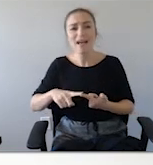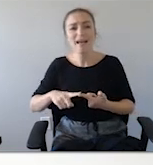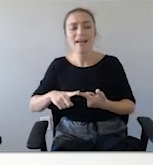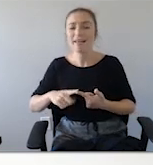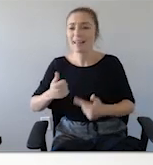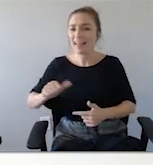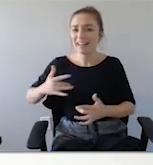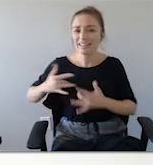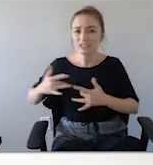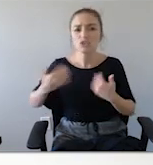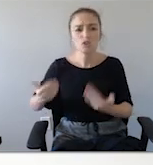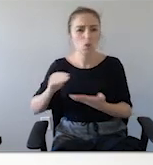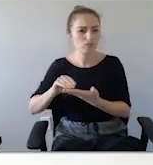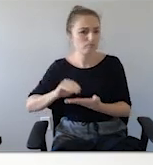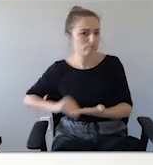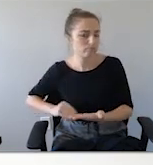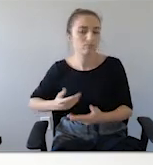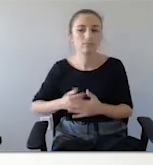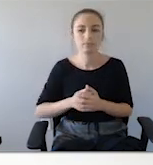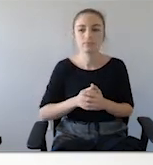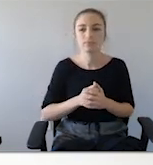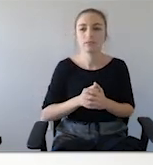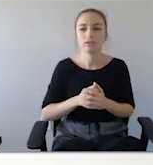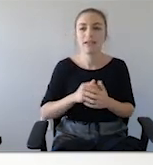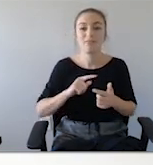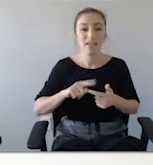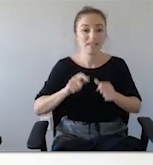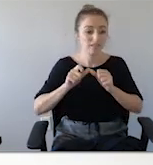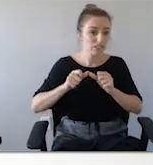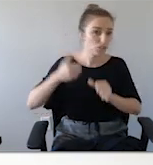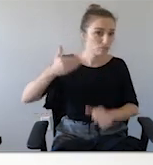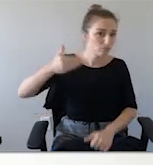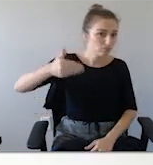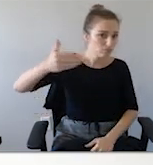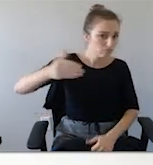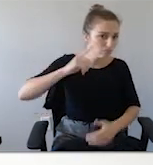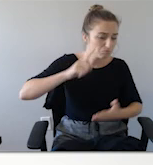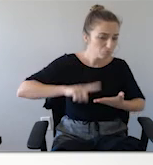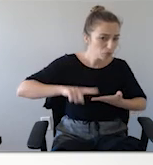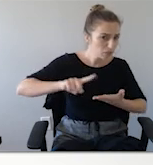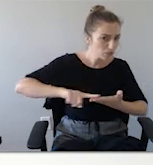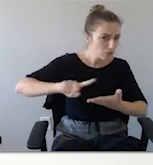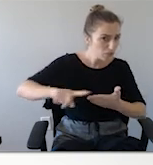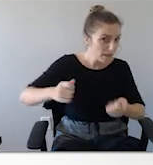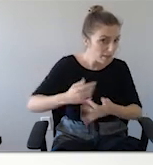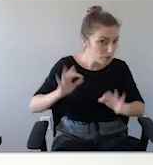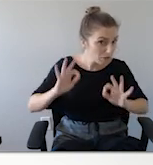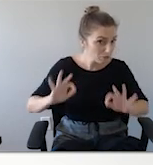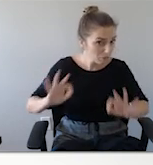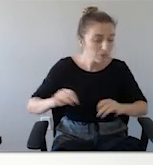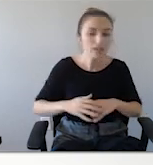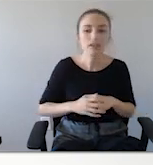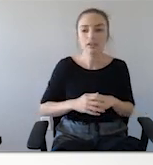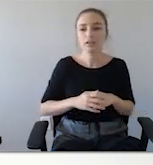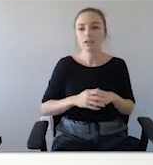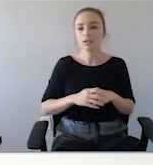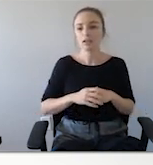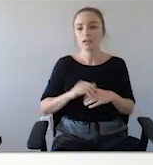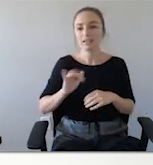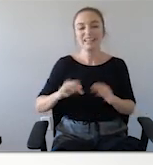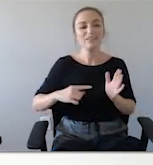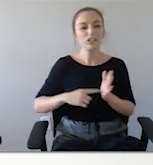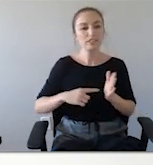mentioned, if the teacher says, you know what, I'm gonna get that done. I'm gonna do that diagnostic assessment of reading because I think we do need that